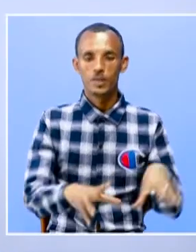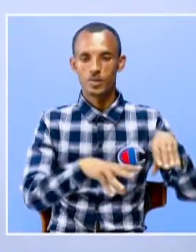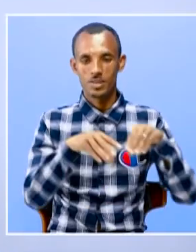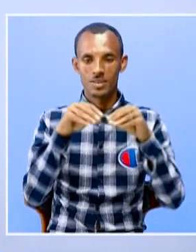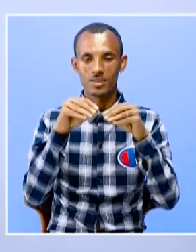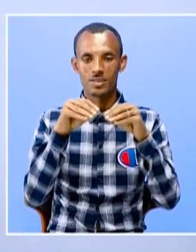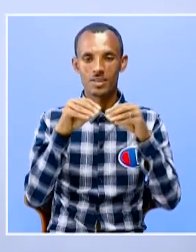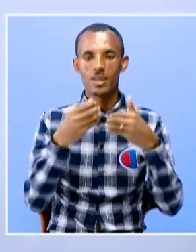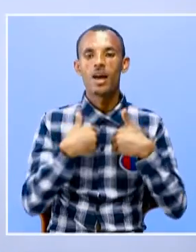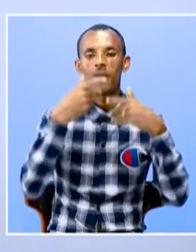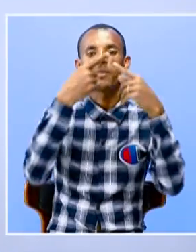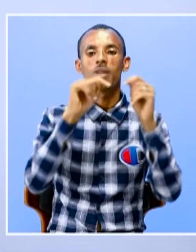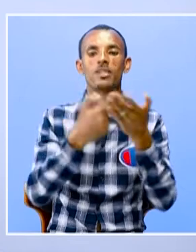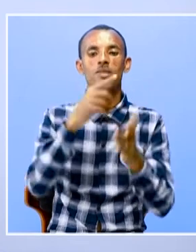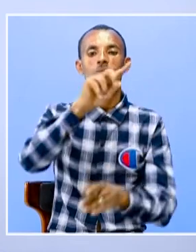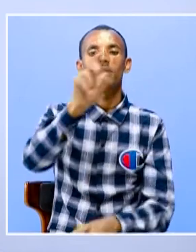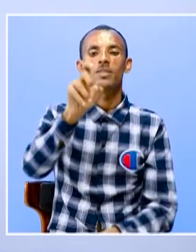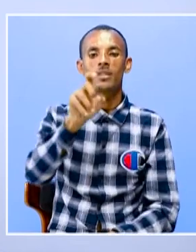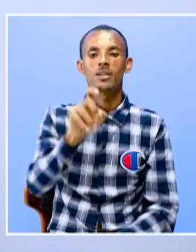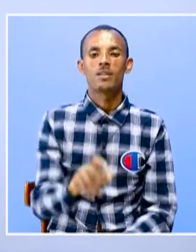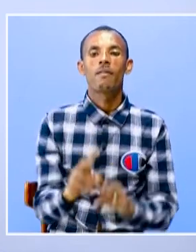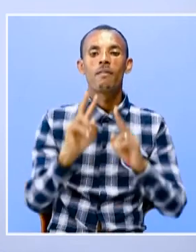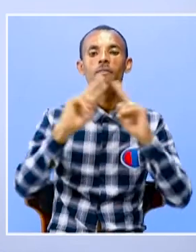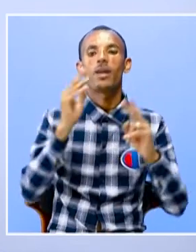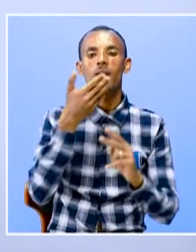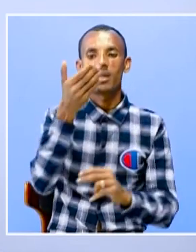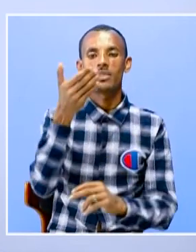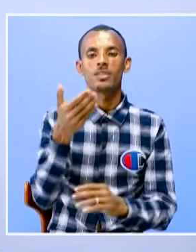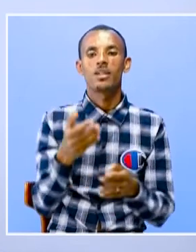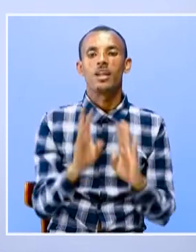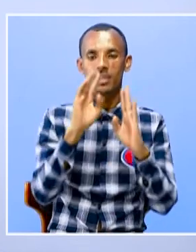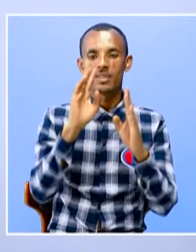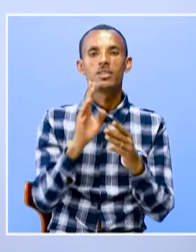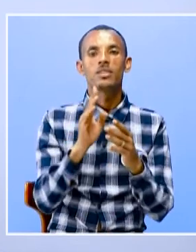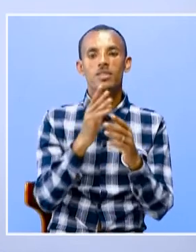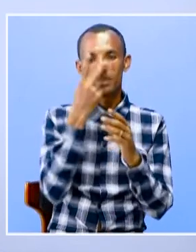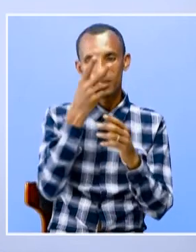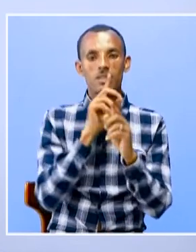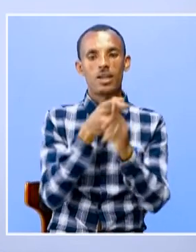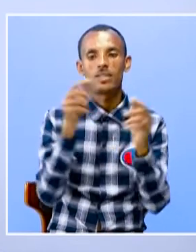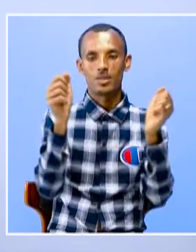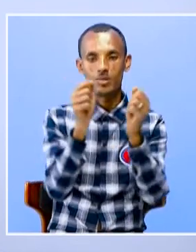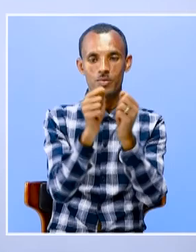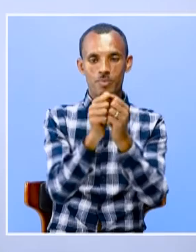Students, have you tried the question? Very nice. Let's see the answer together.